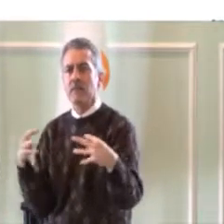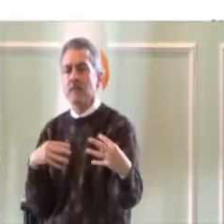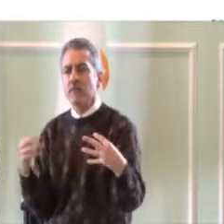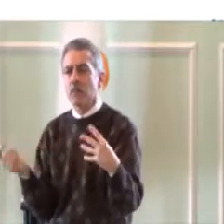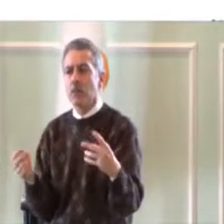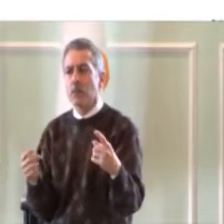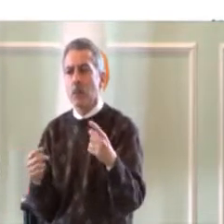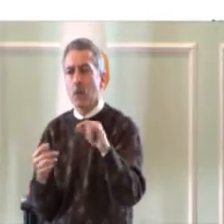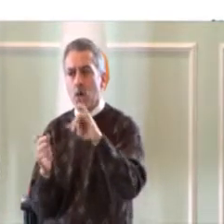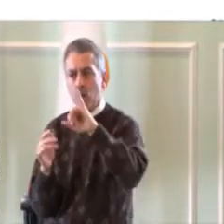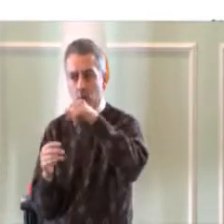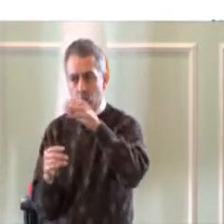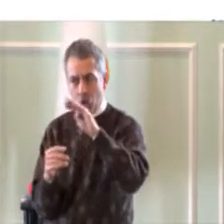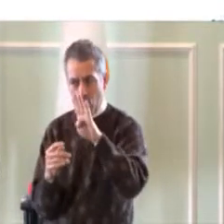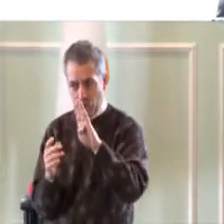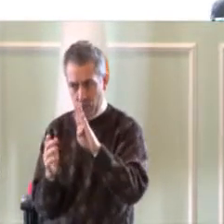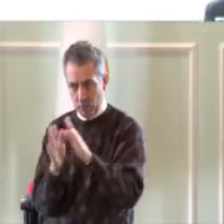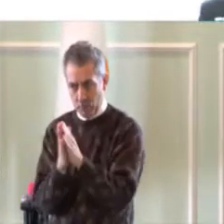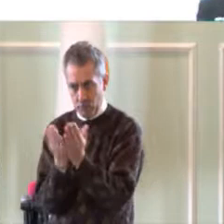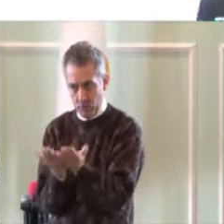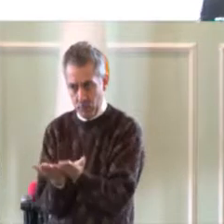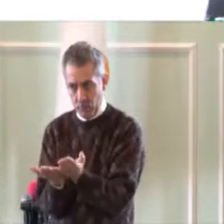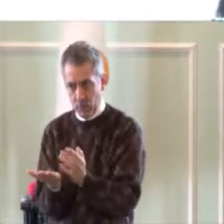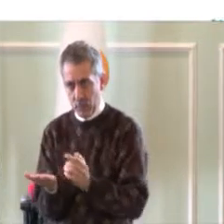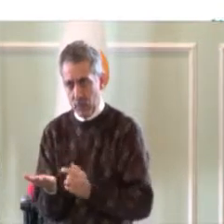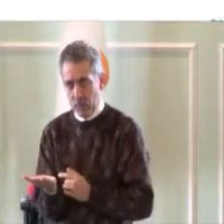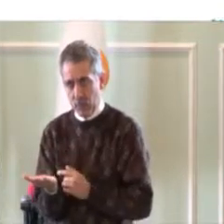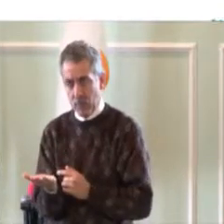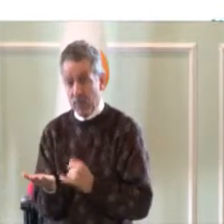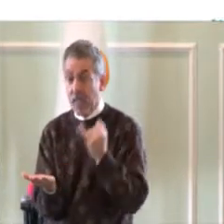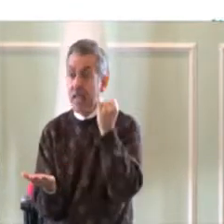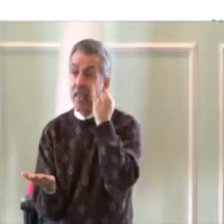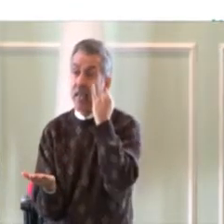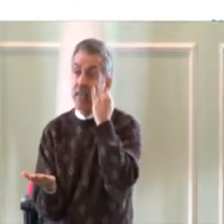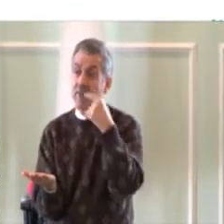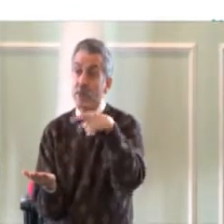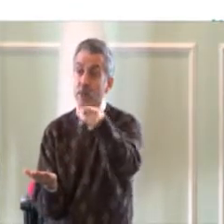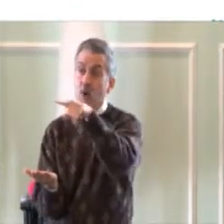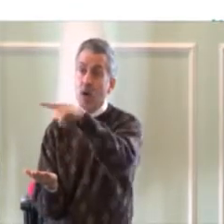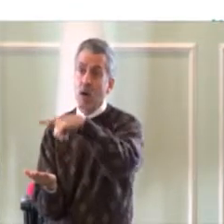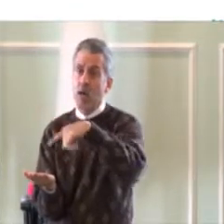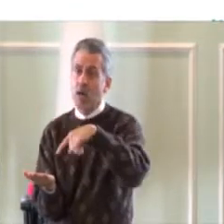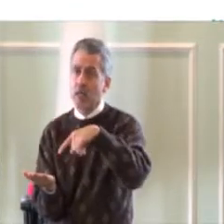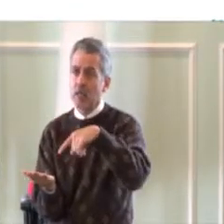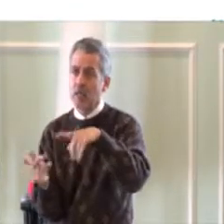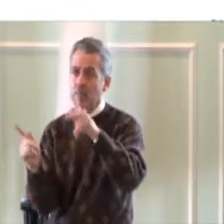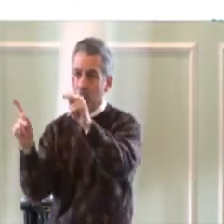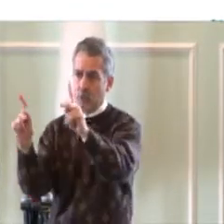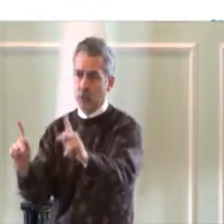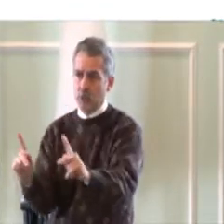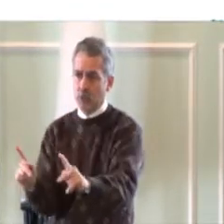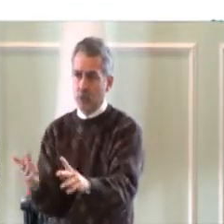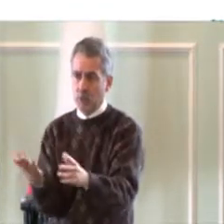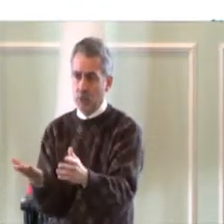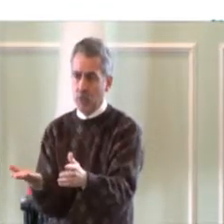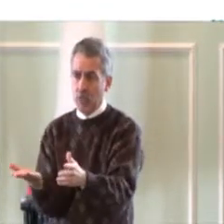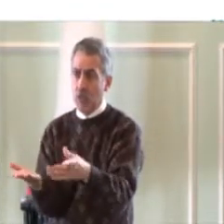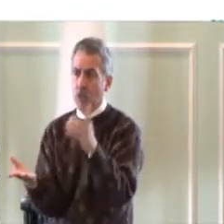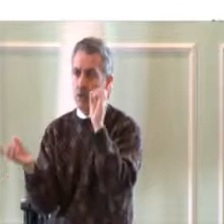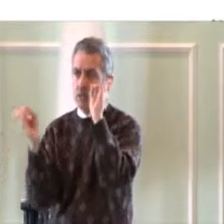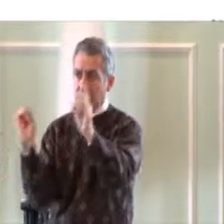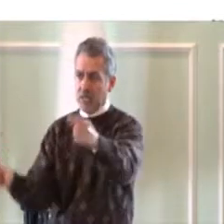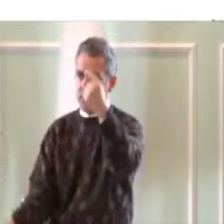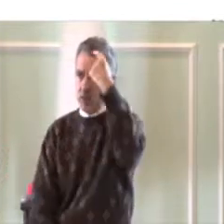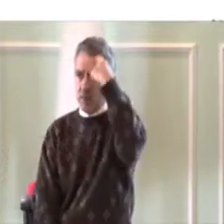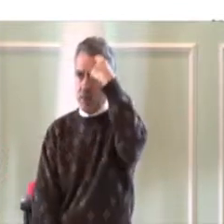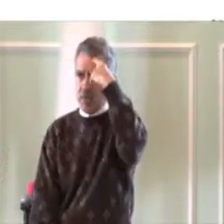Job. And what we said is this, that if you are a Christian, if you decide in your mind that